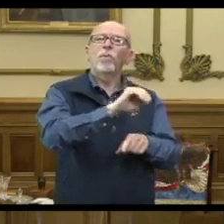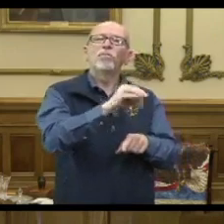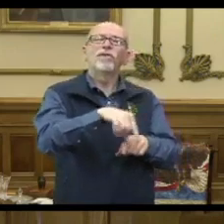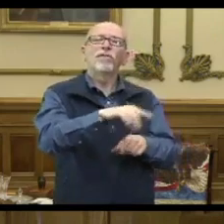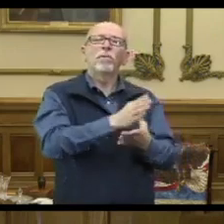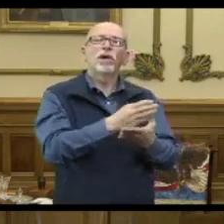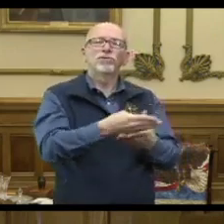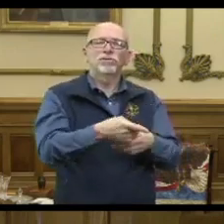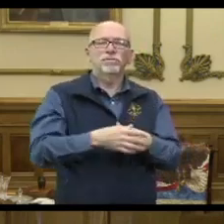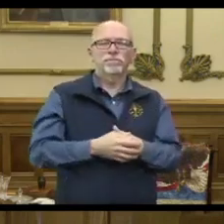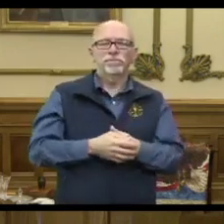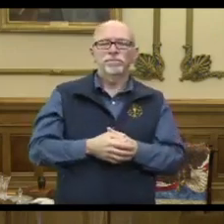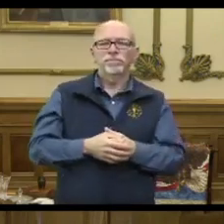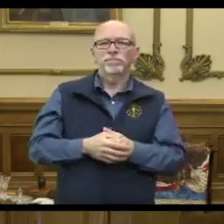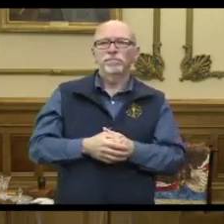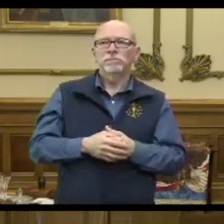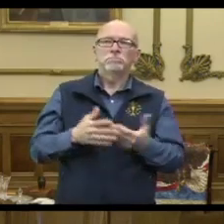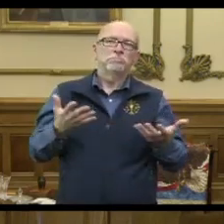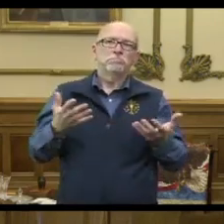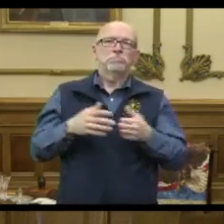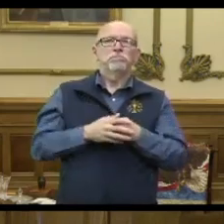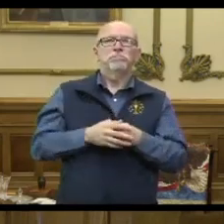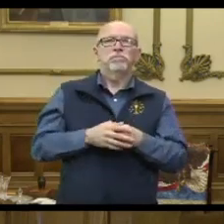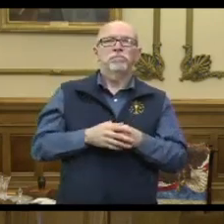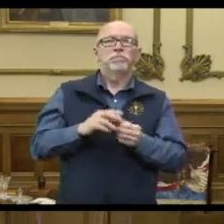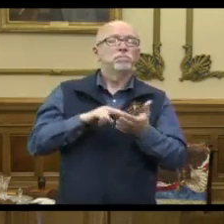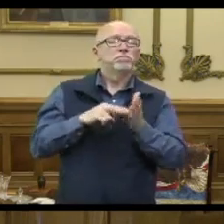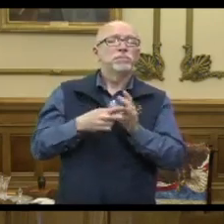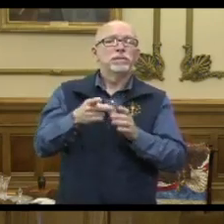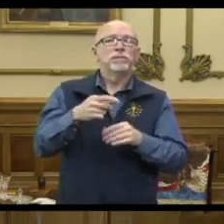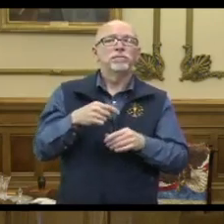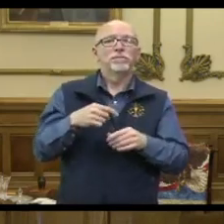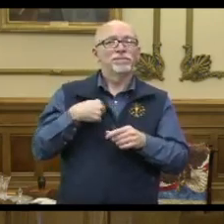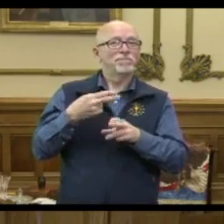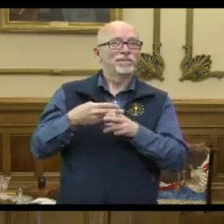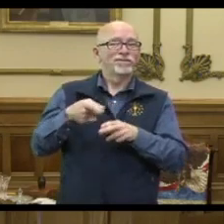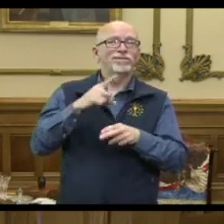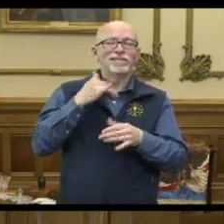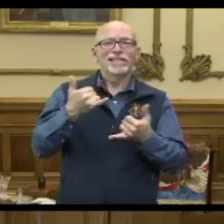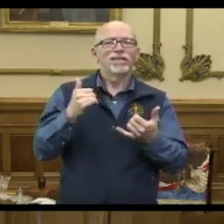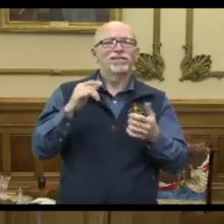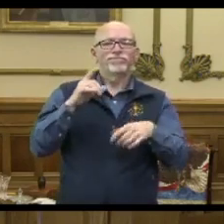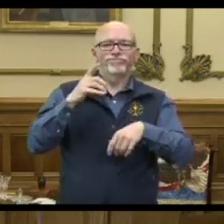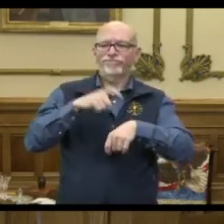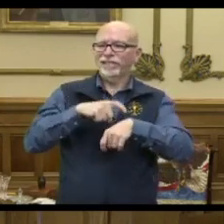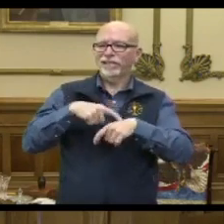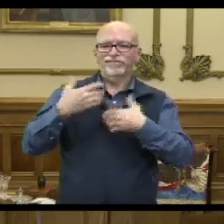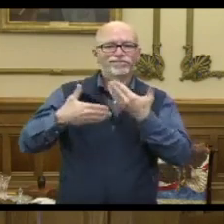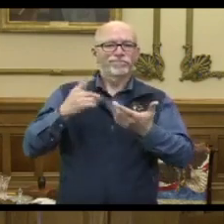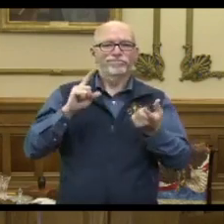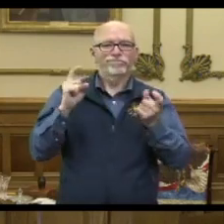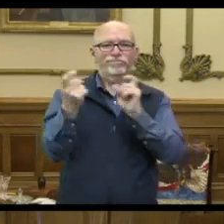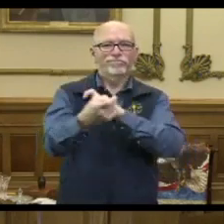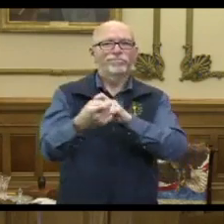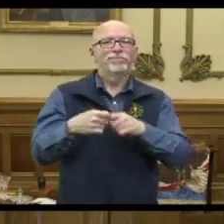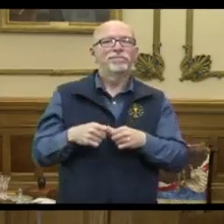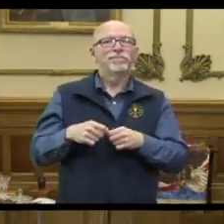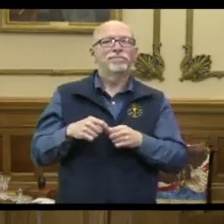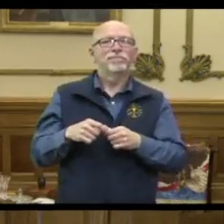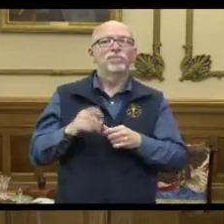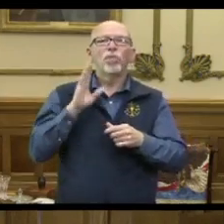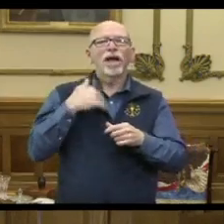budget. I guess I would say this is, as I mentioned, this is an evolving process. And there are going to be